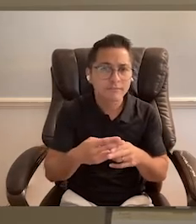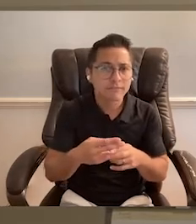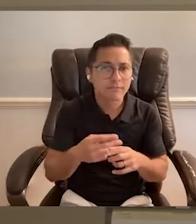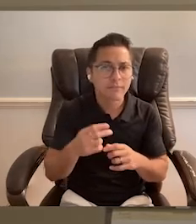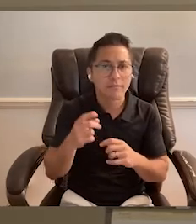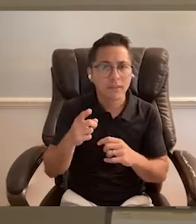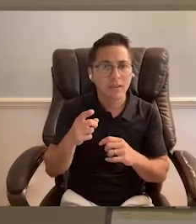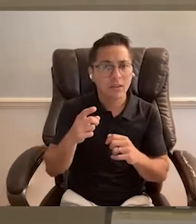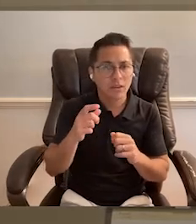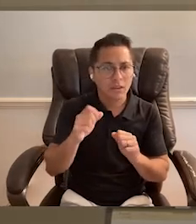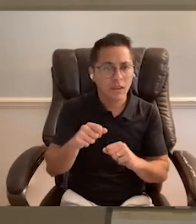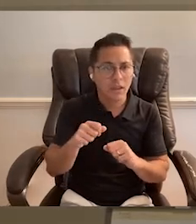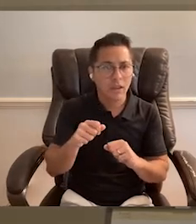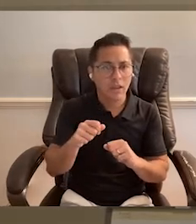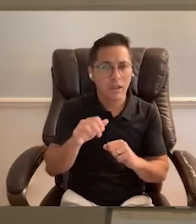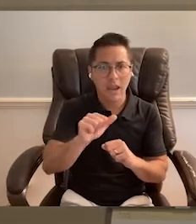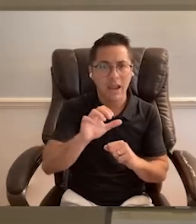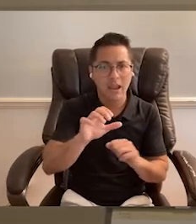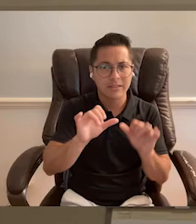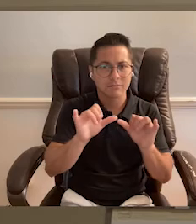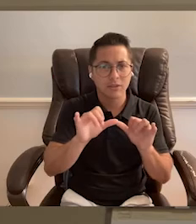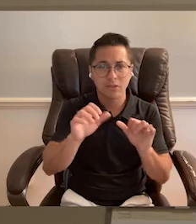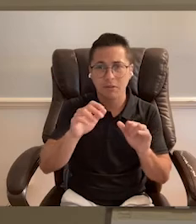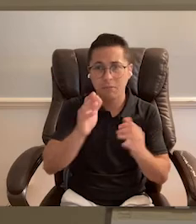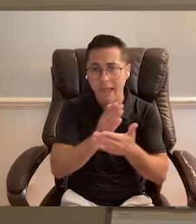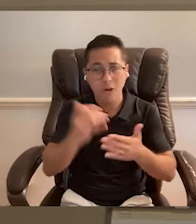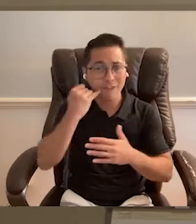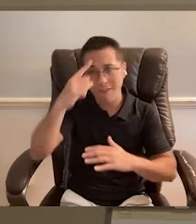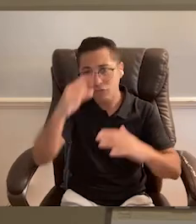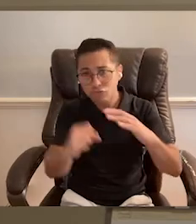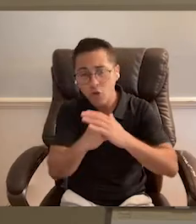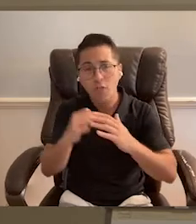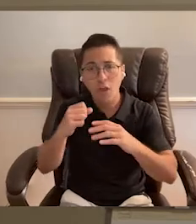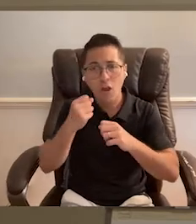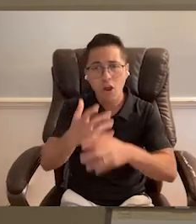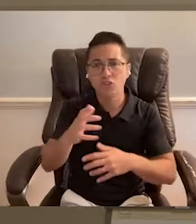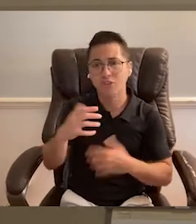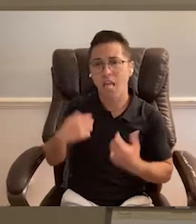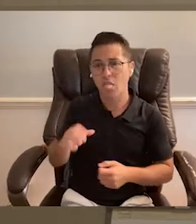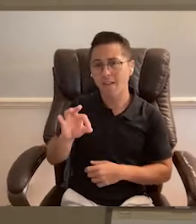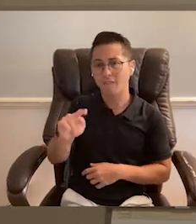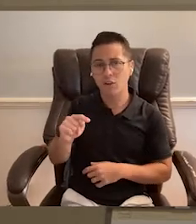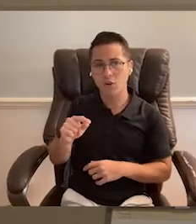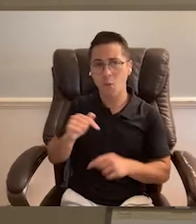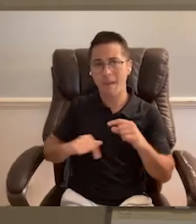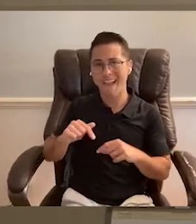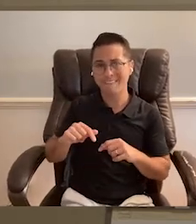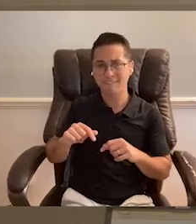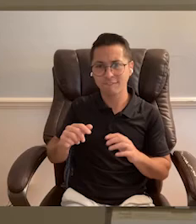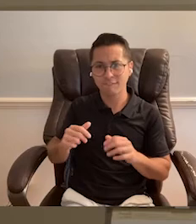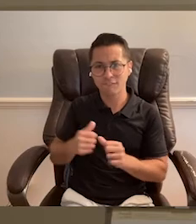them. You're looking directly at people's lives affected right away with your research. You're making a difference in people's